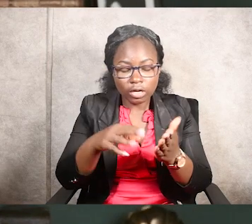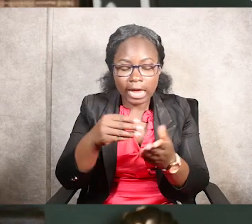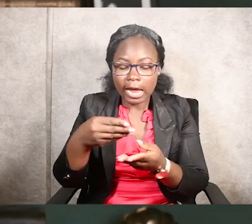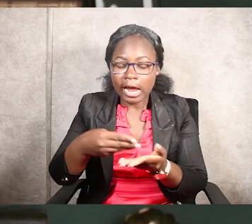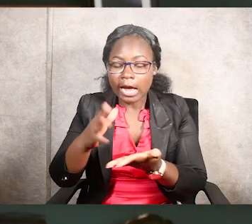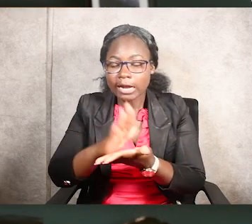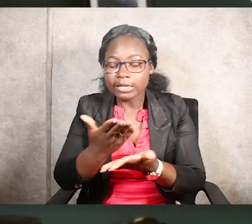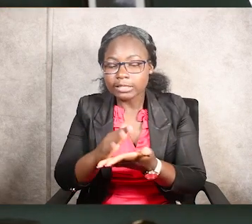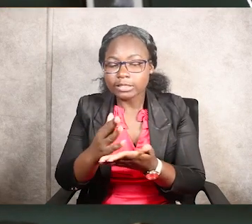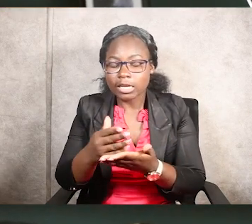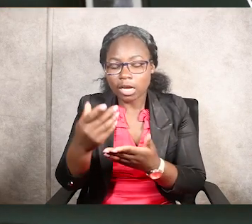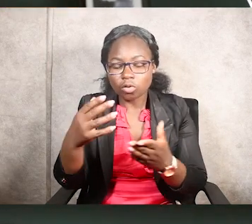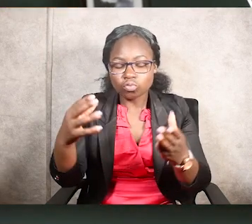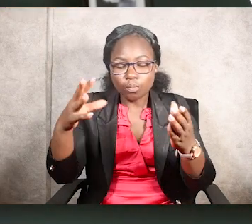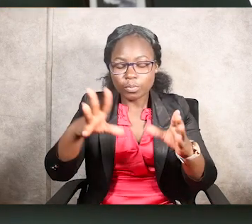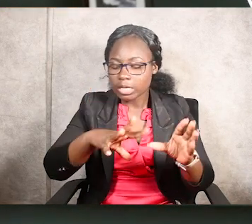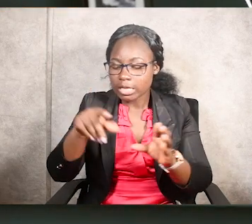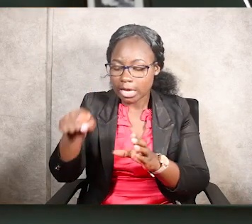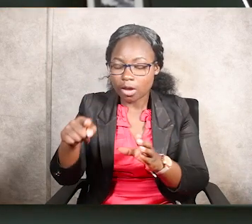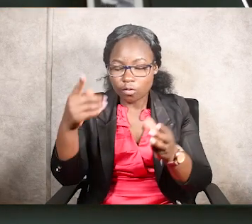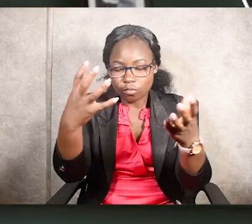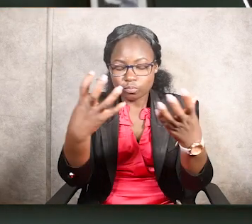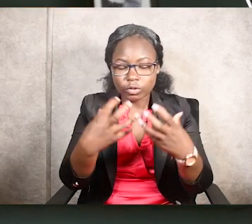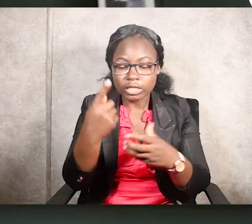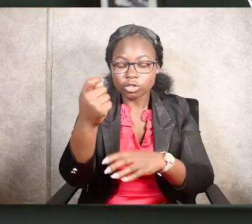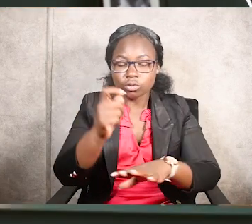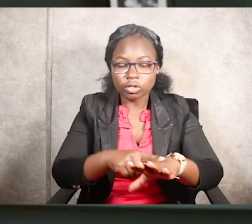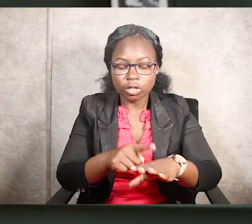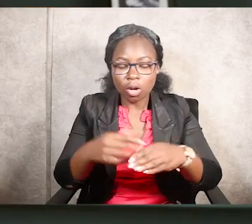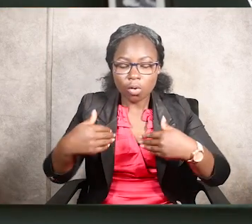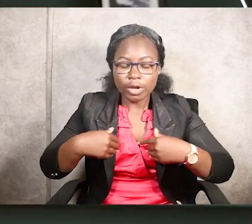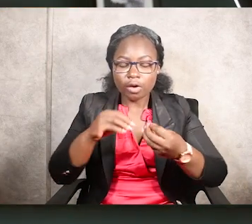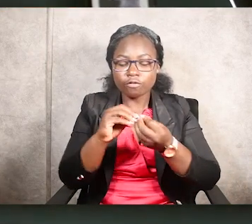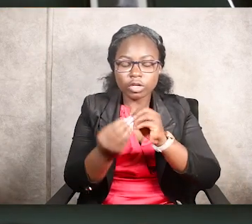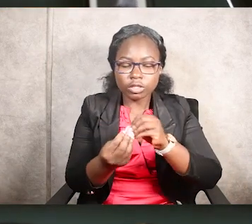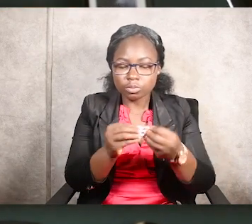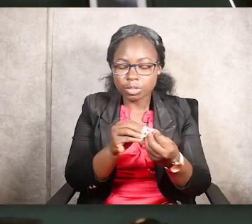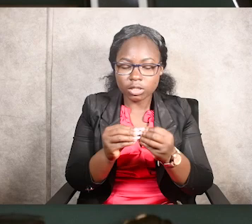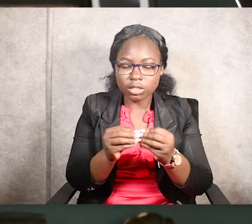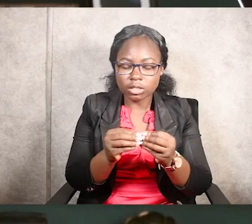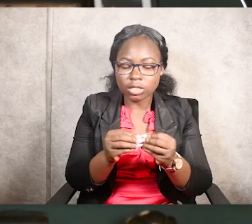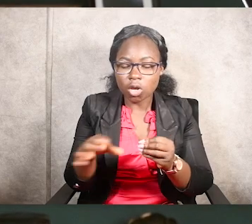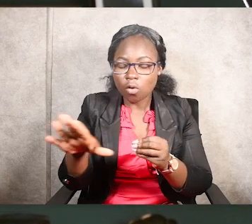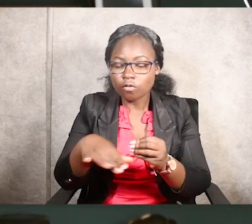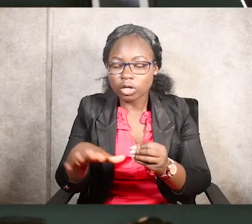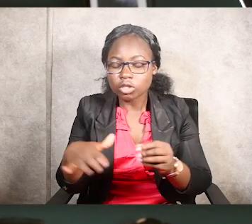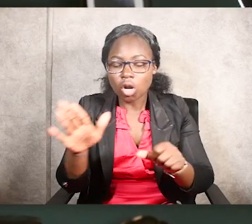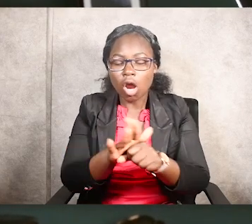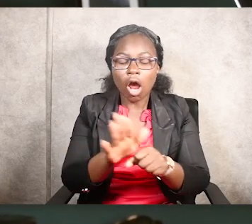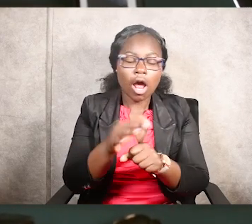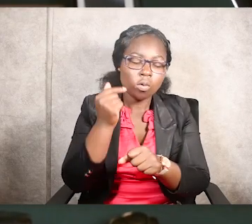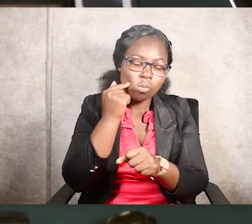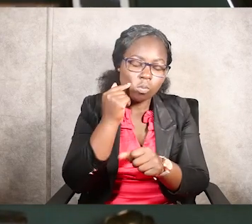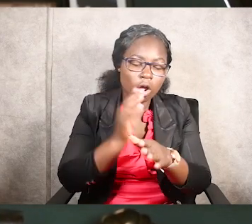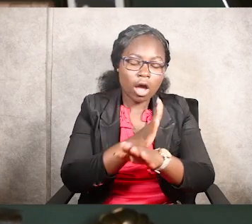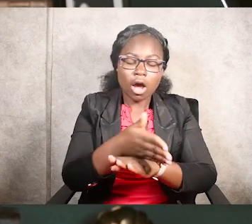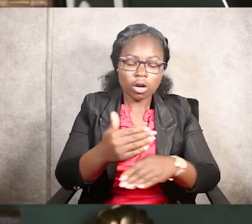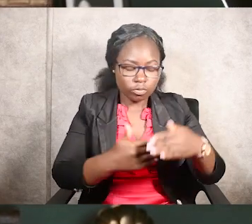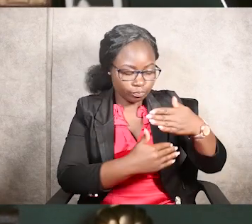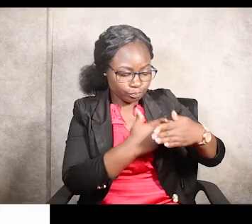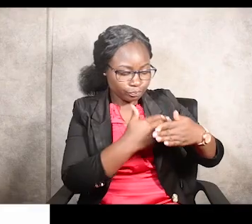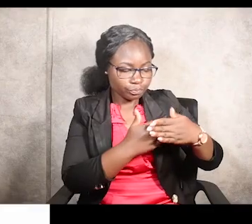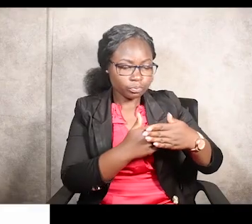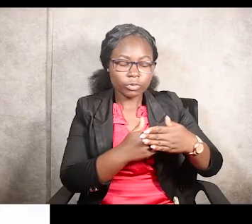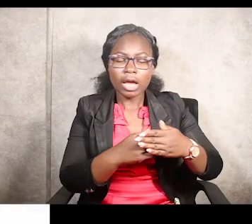global audience within minutes. The increased flexibility of location. Many shops across our neighbors, they close around